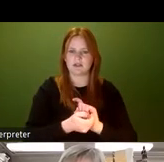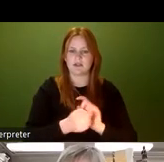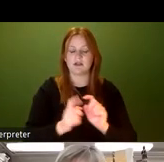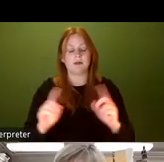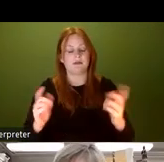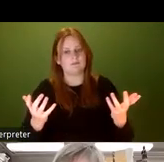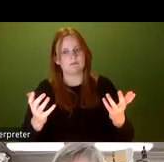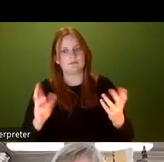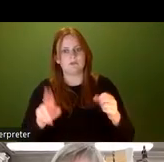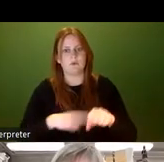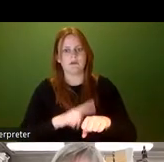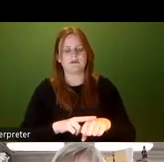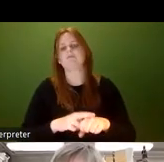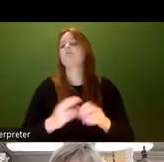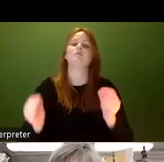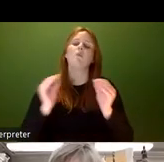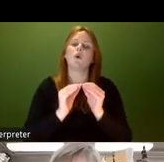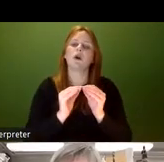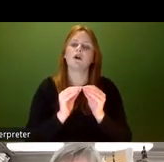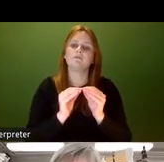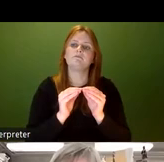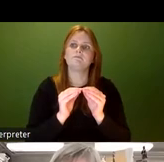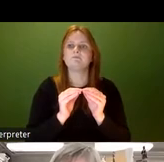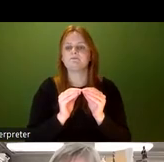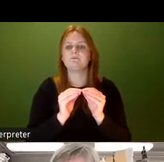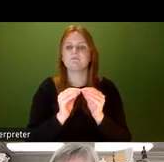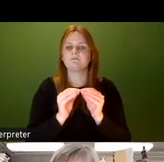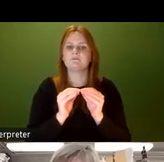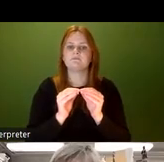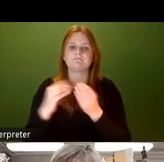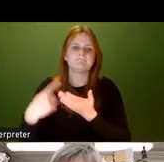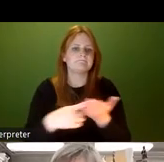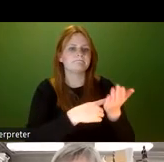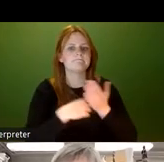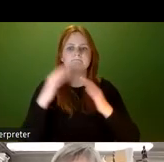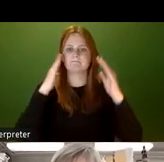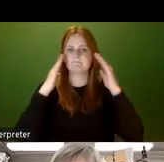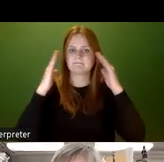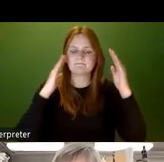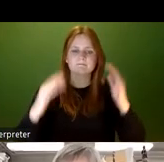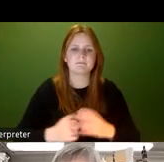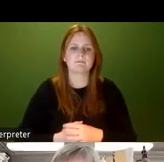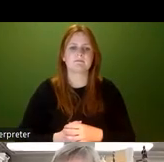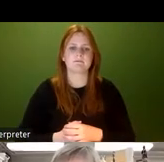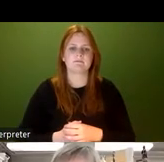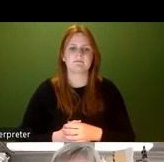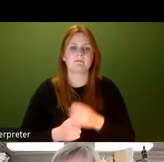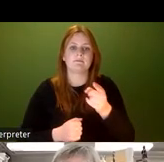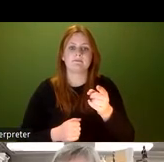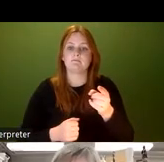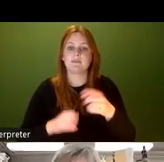becoming a lot more topical. This parched dry